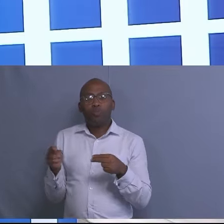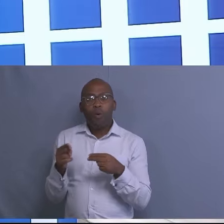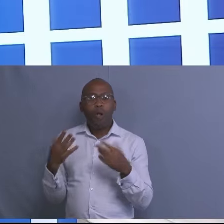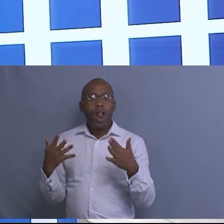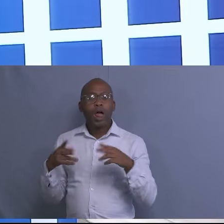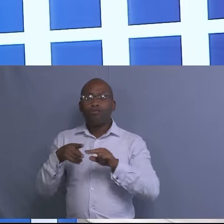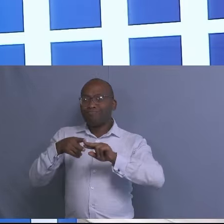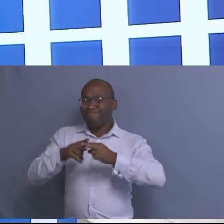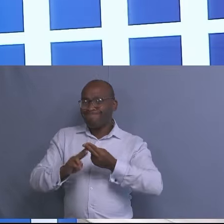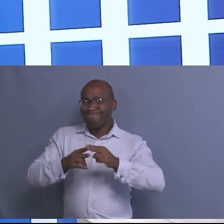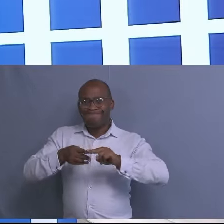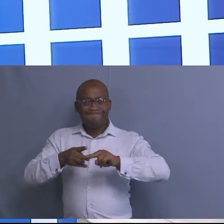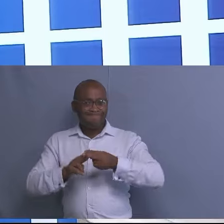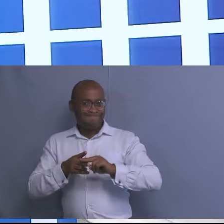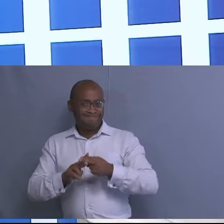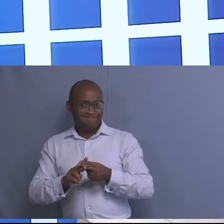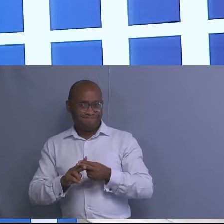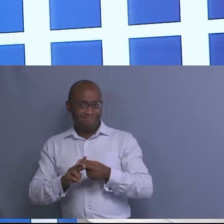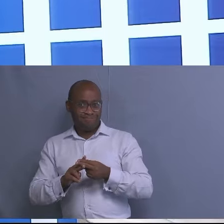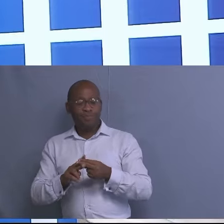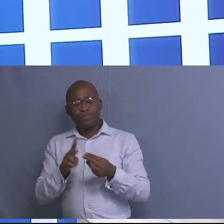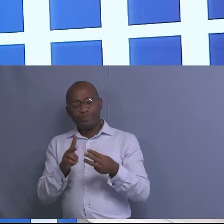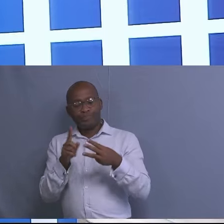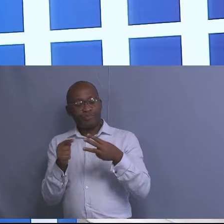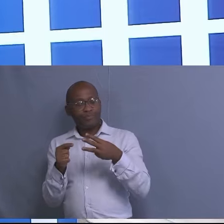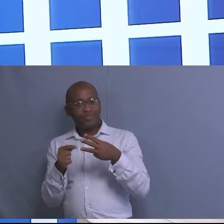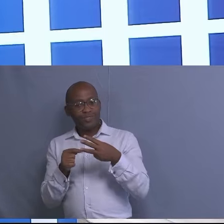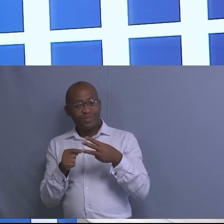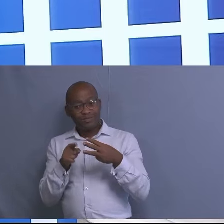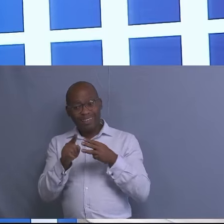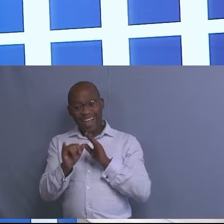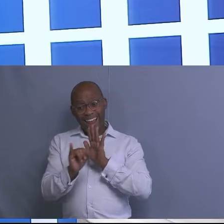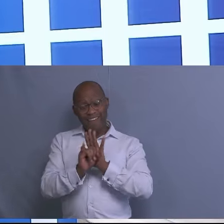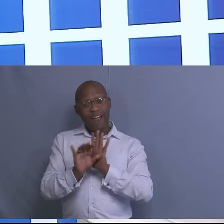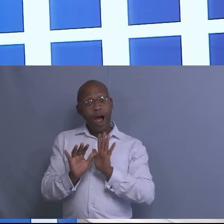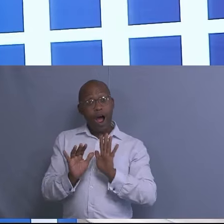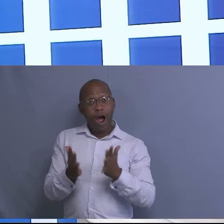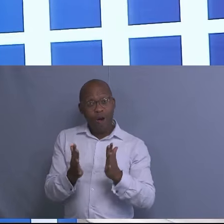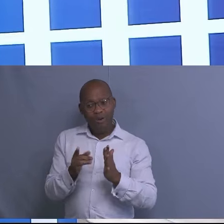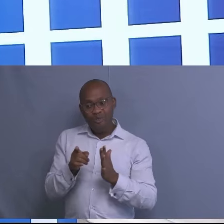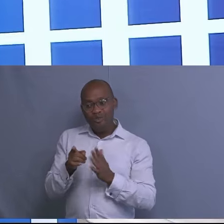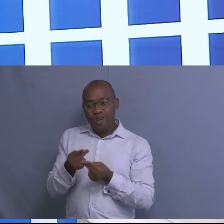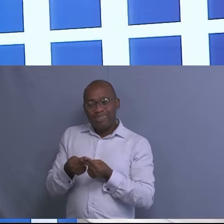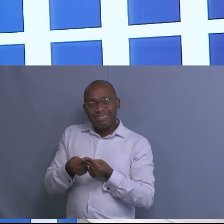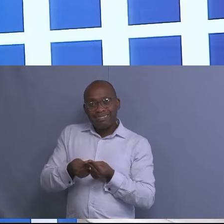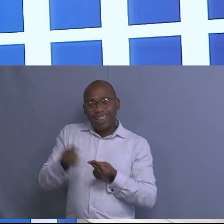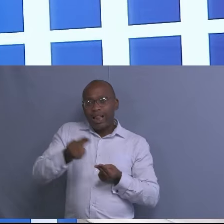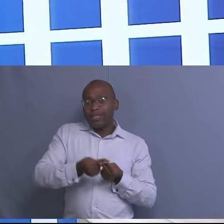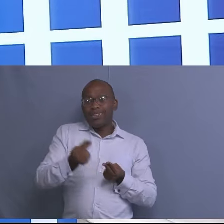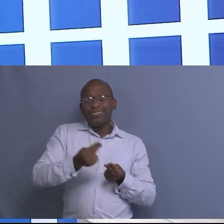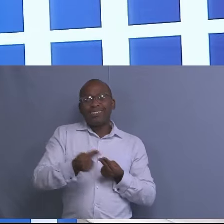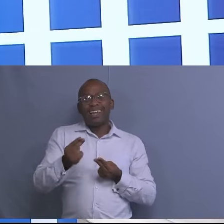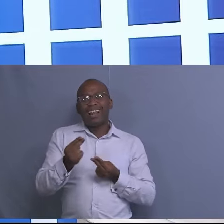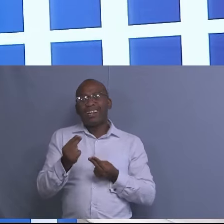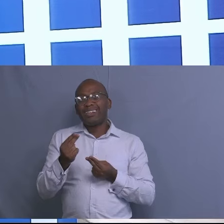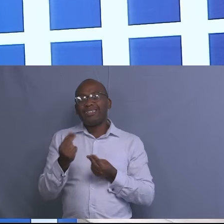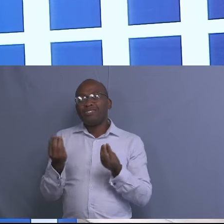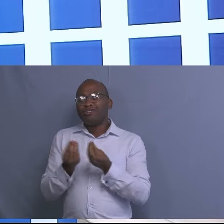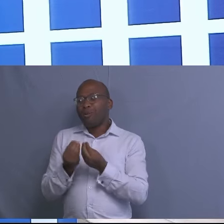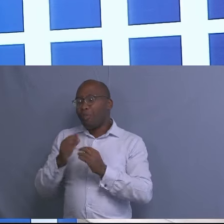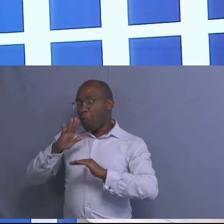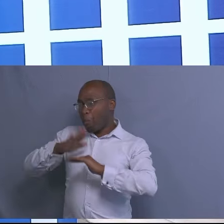It only sells the surplus. Otherwise, the main issue here is about food production to feed the